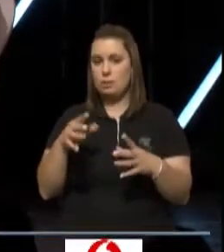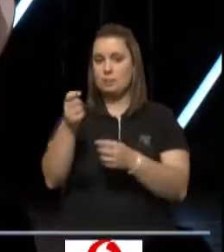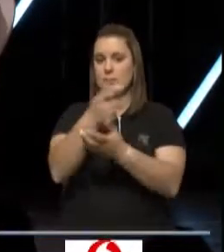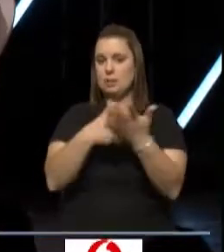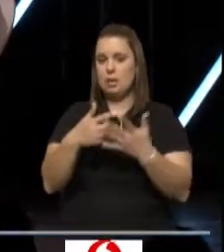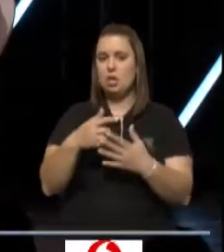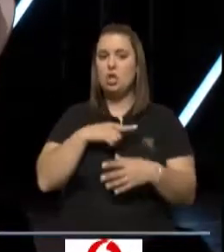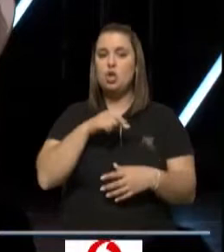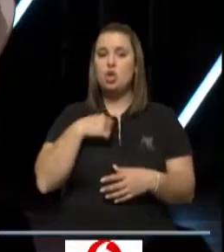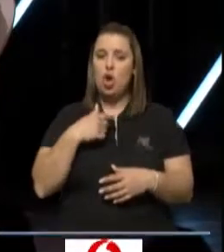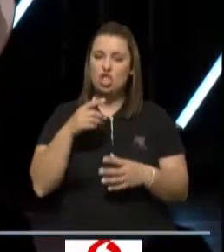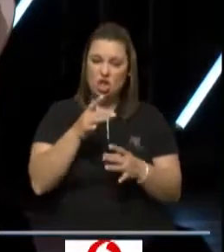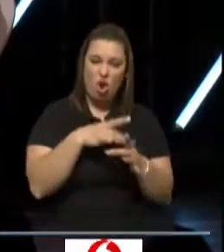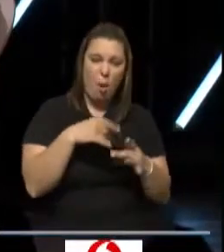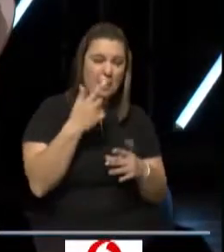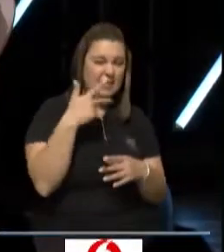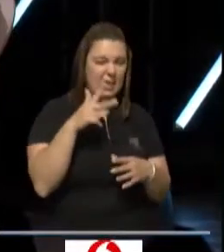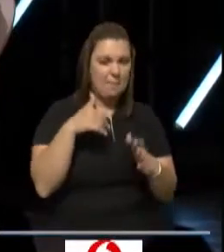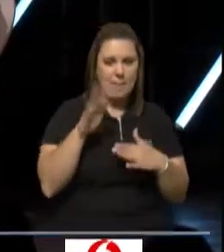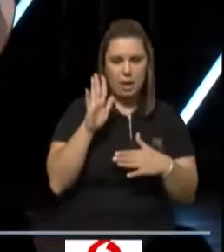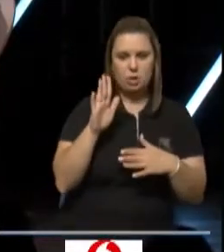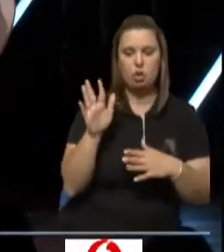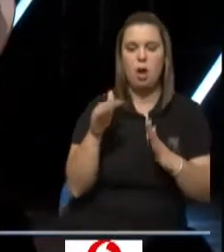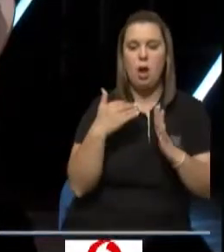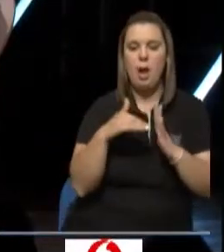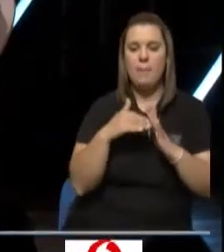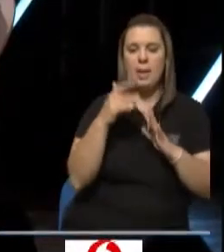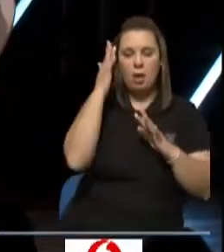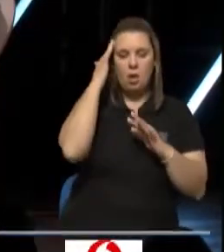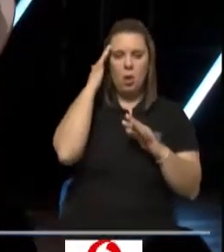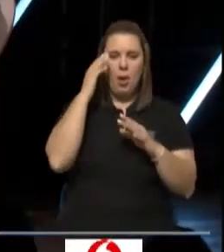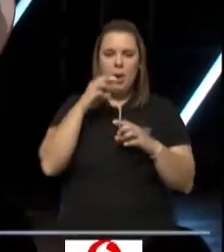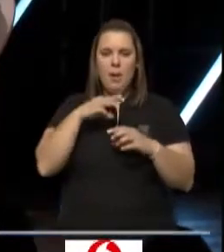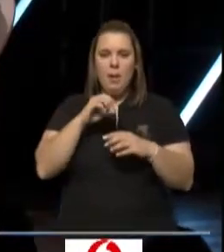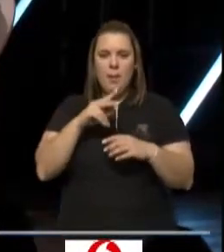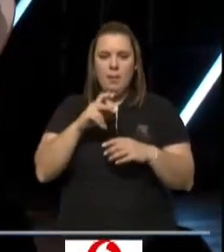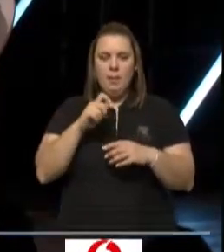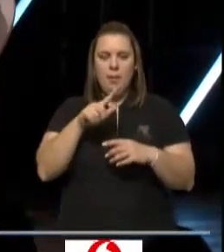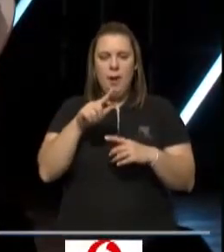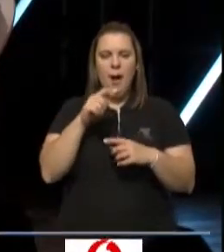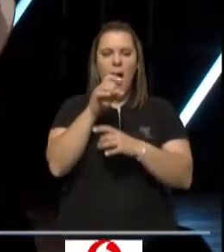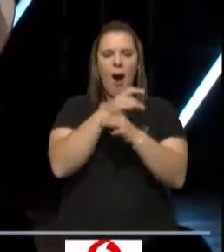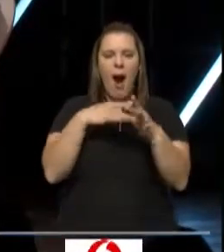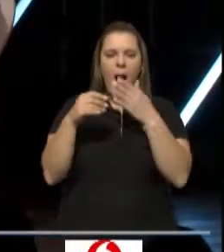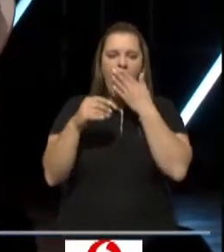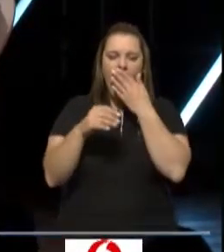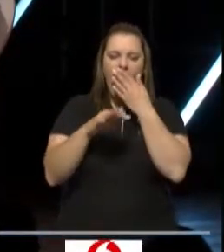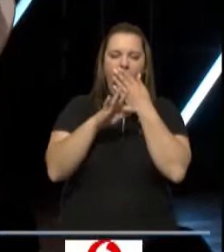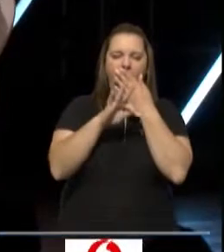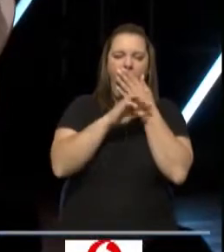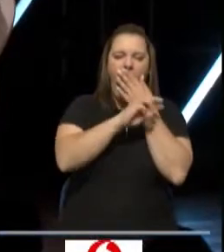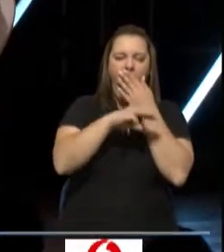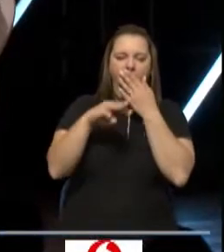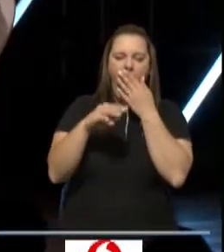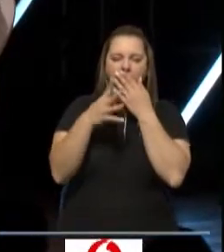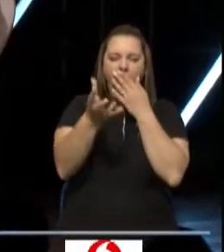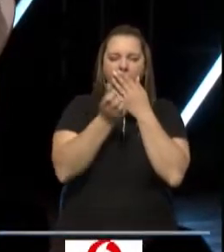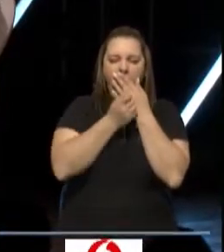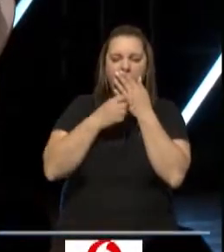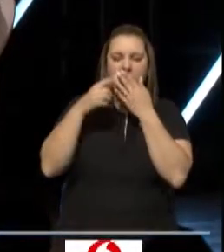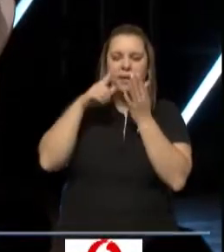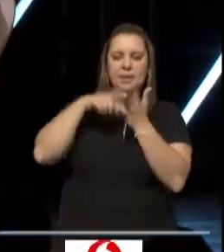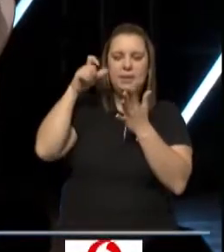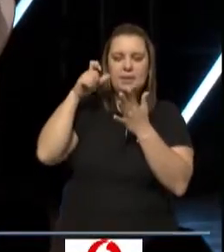three major operators for the whole market. There are more than 100 in Europe. The average of mobile users is 4